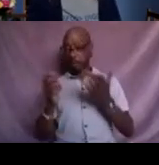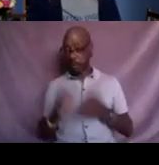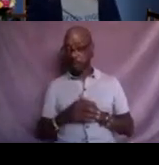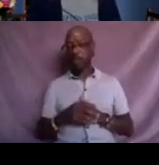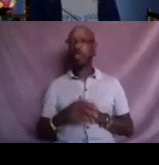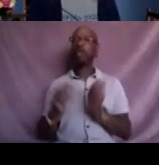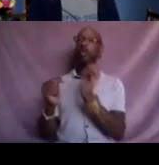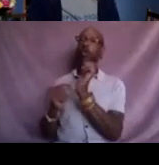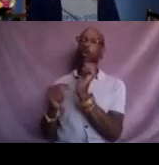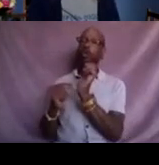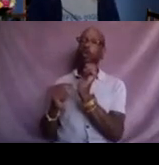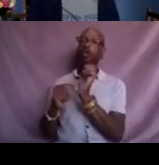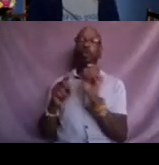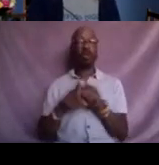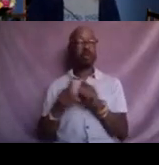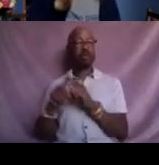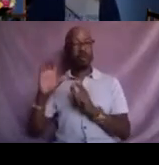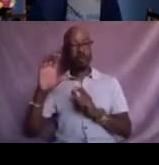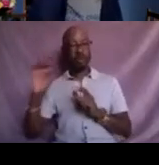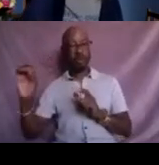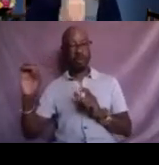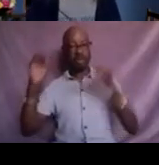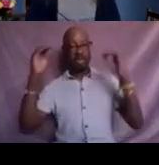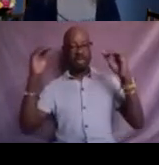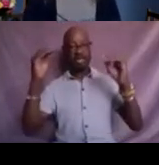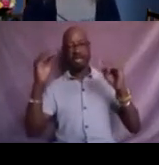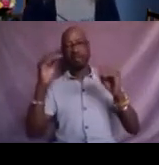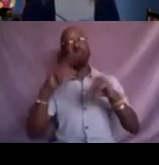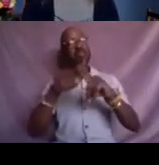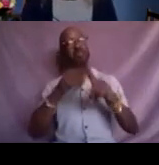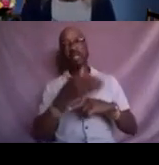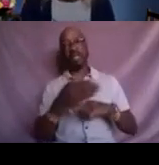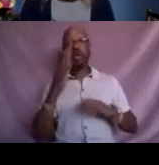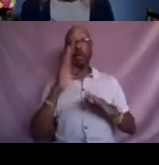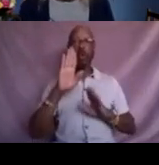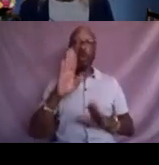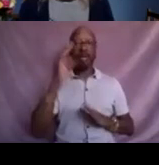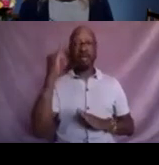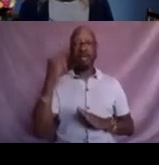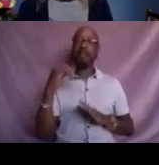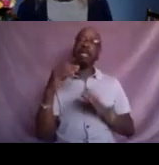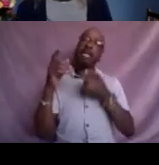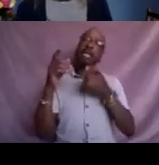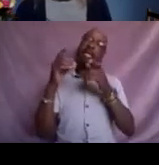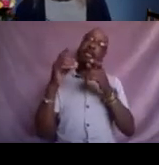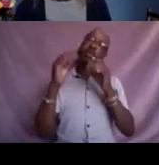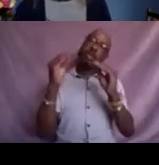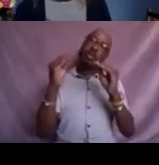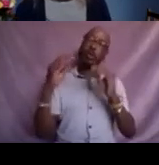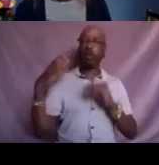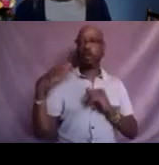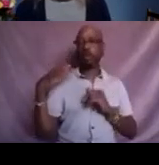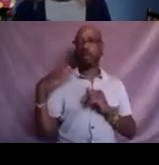nurses who are co-teaching, all sorts of stuff. Yes, these are great ideas. Thank you. Instructional coaches. Remember that you can have